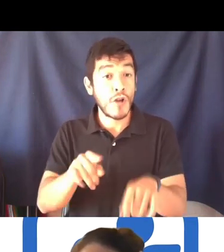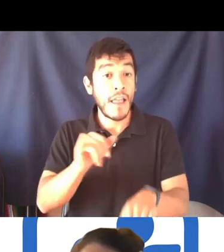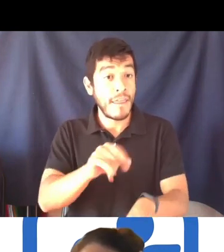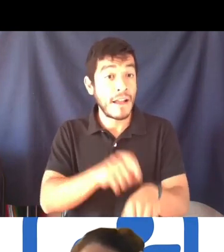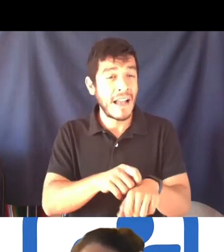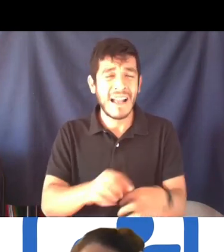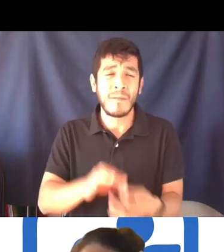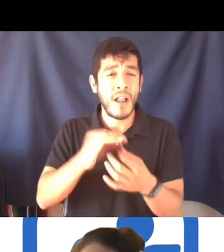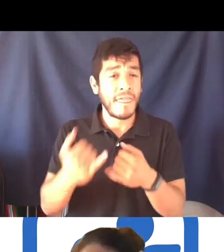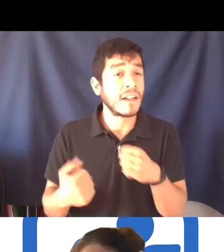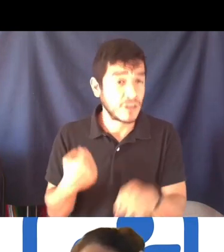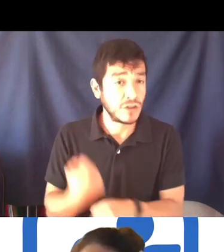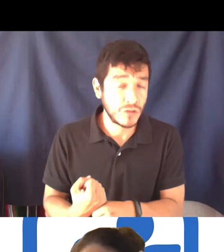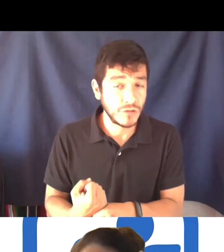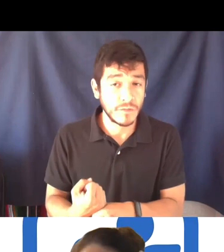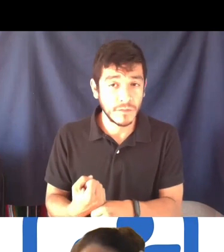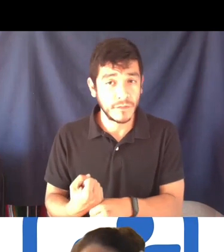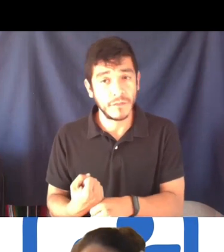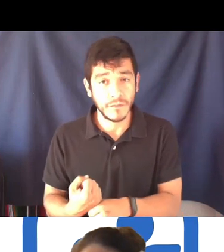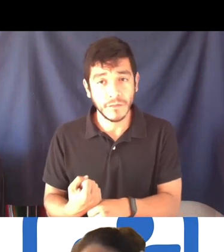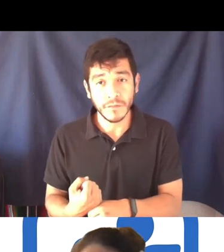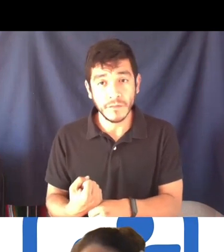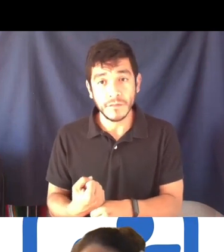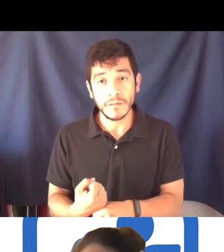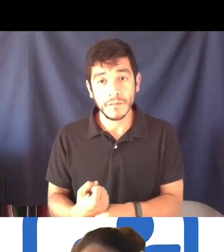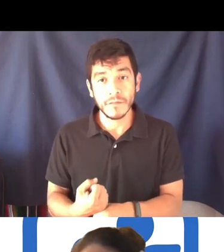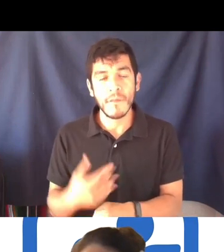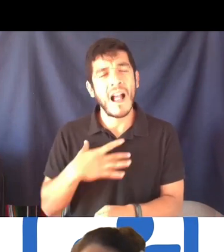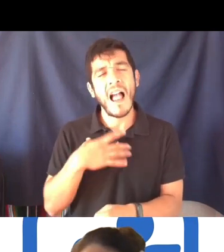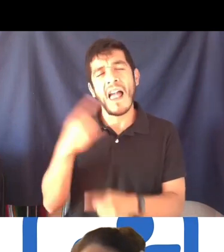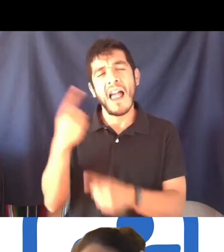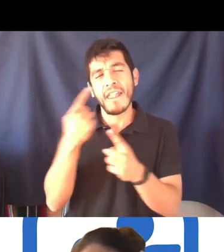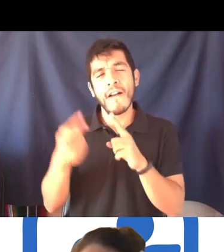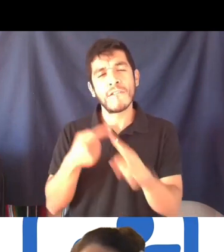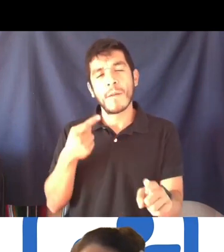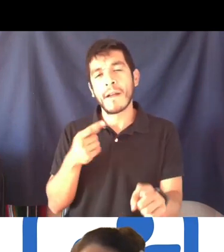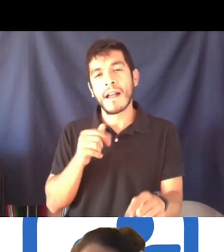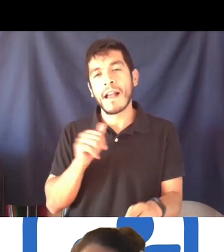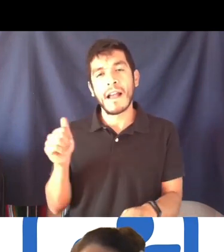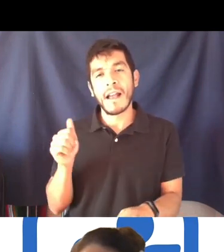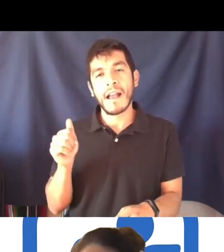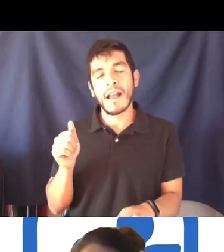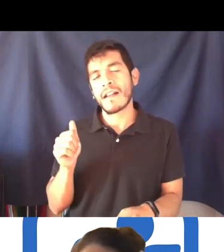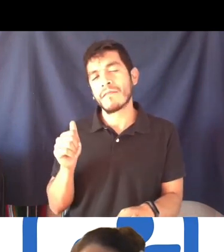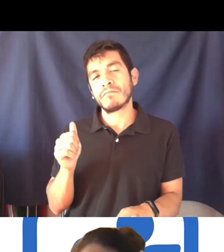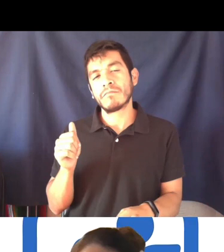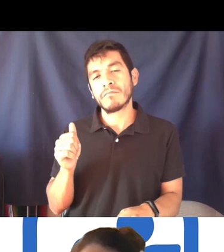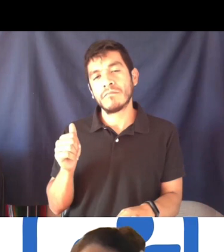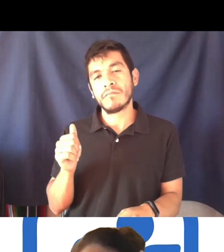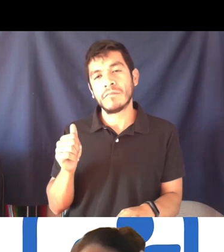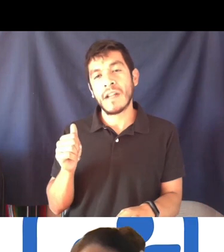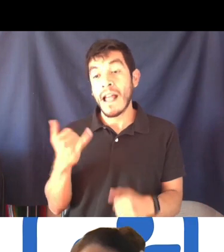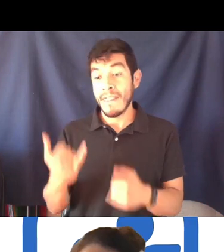year. I like to think of it from an aspect of this year in particularly was out of the